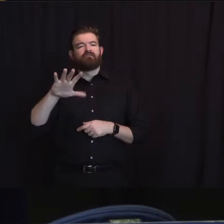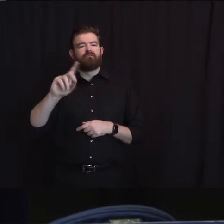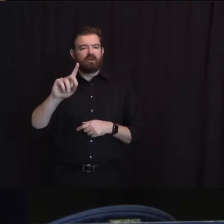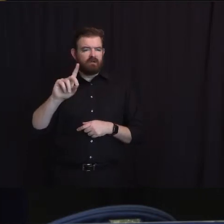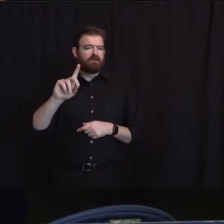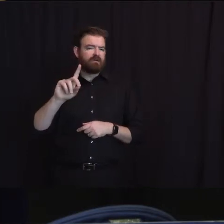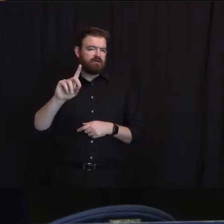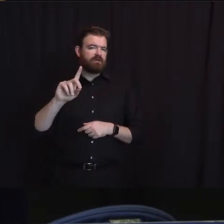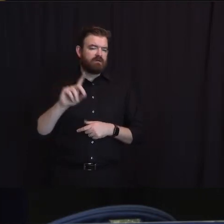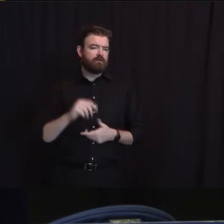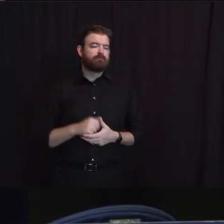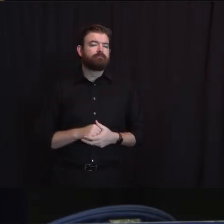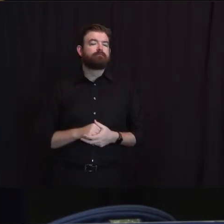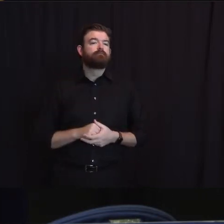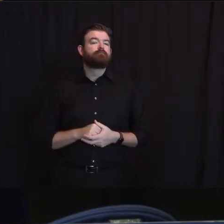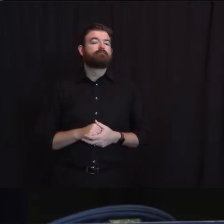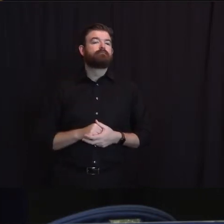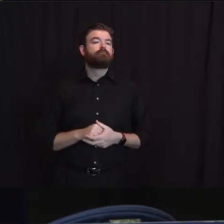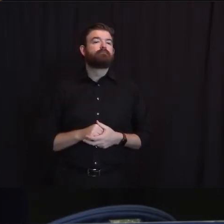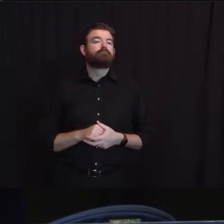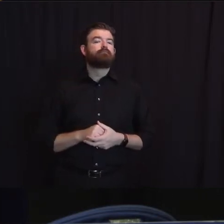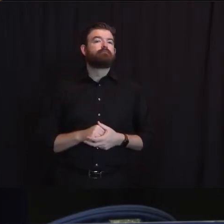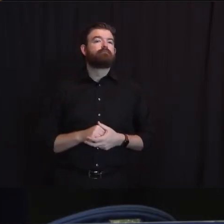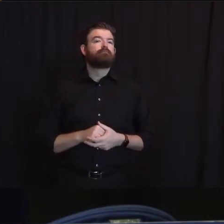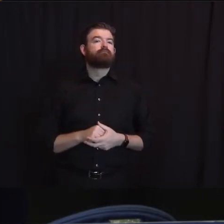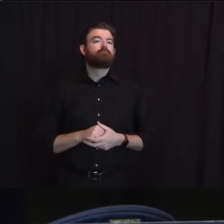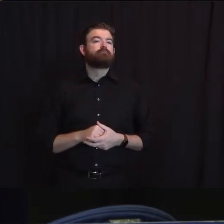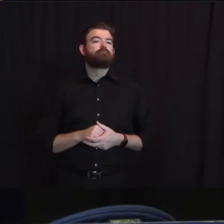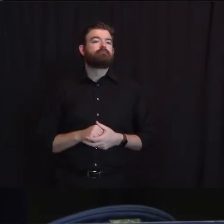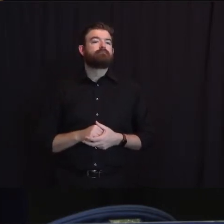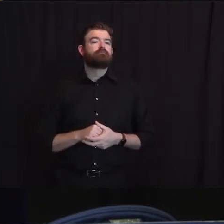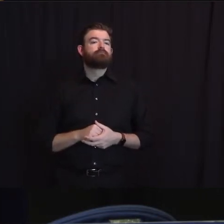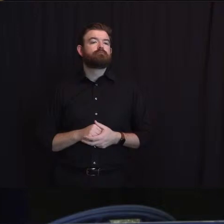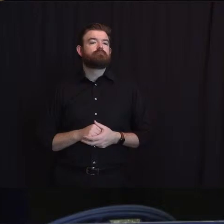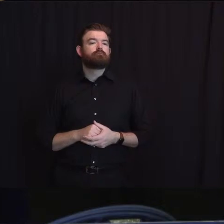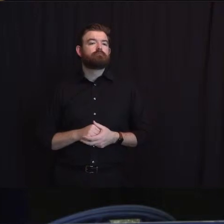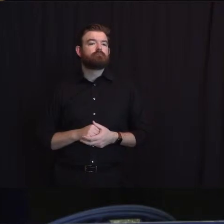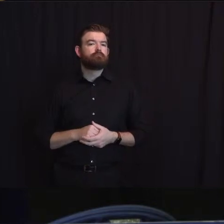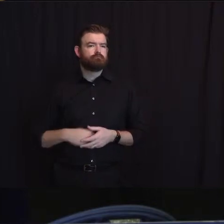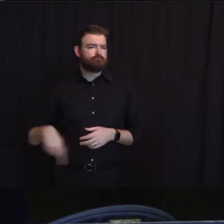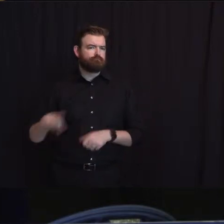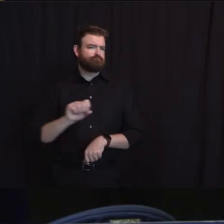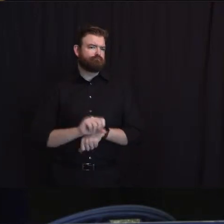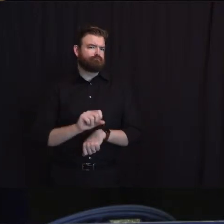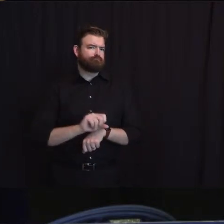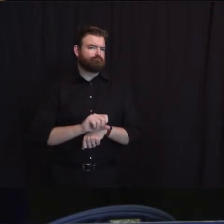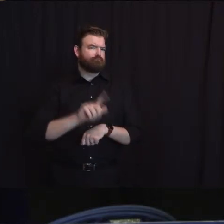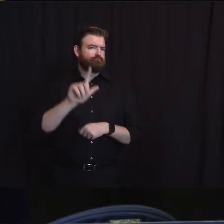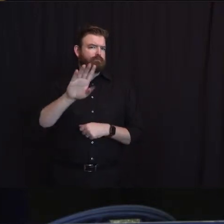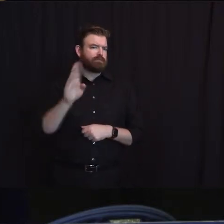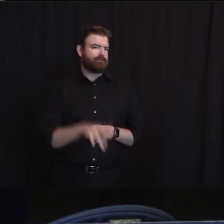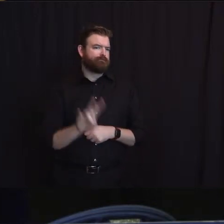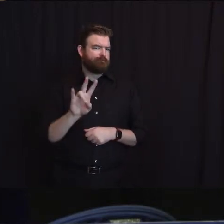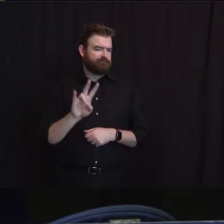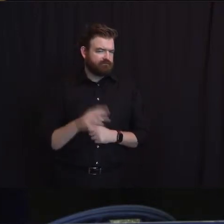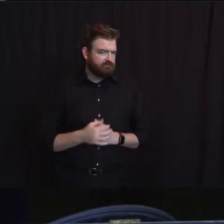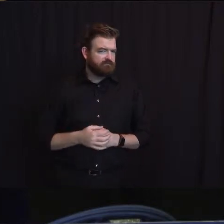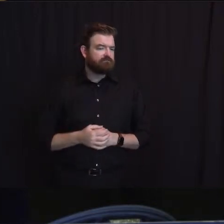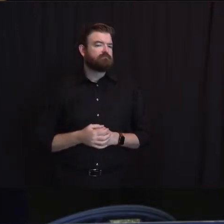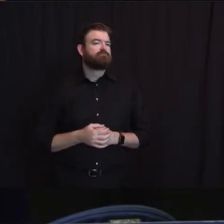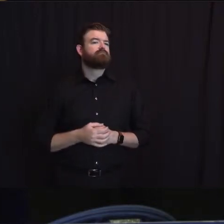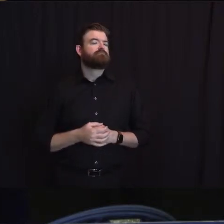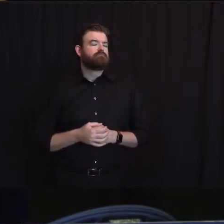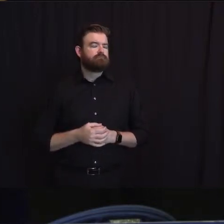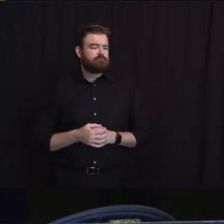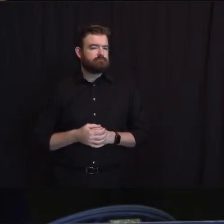and troopers in that investigation are working 24/7, not only from the evidence front, but certainly on to bring